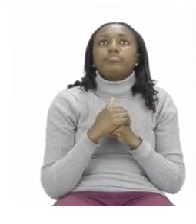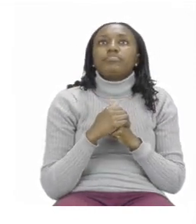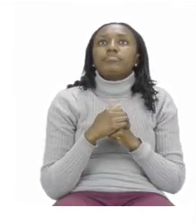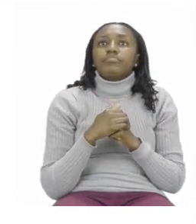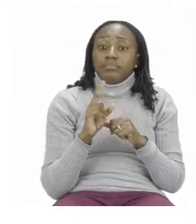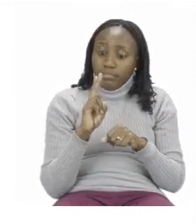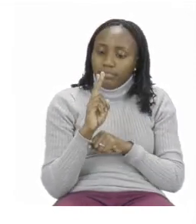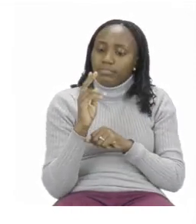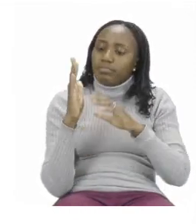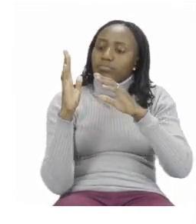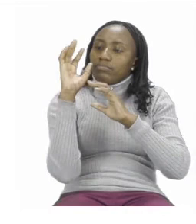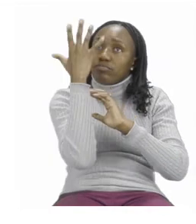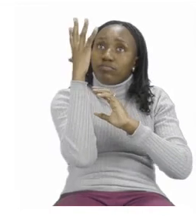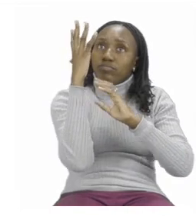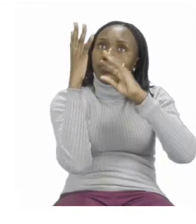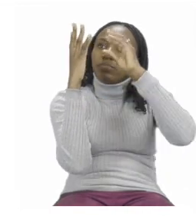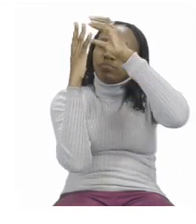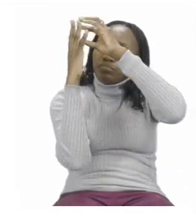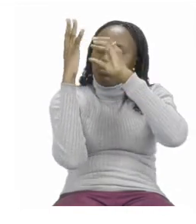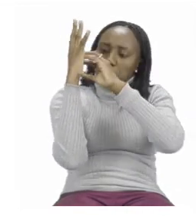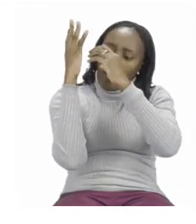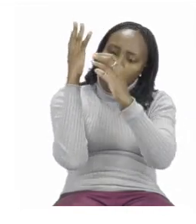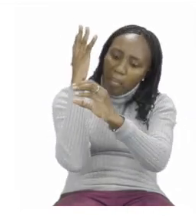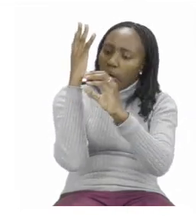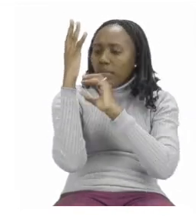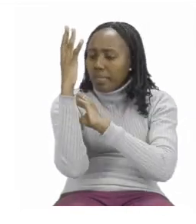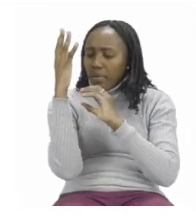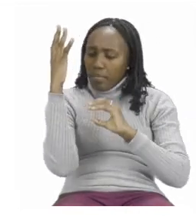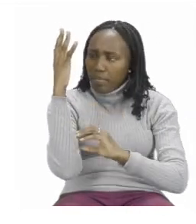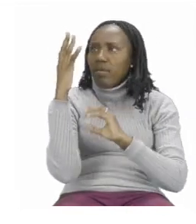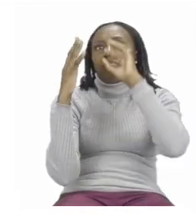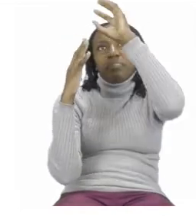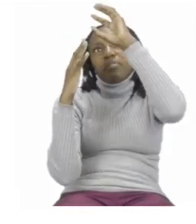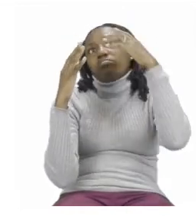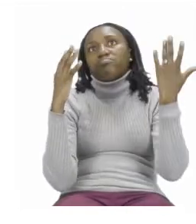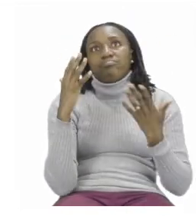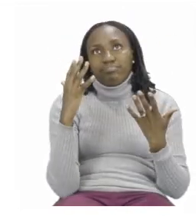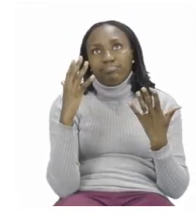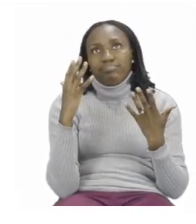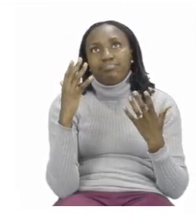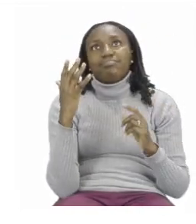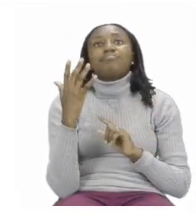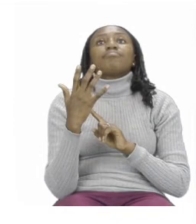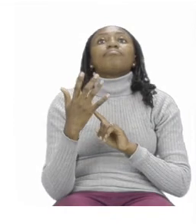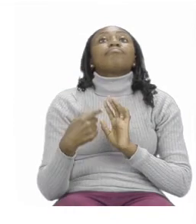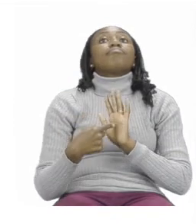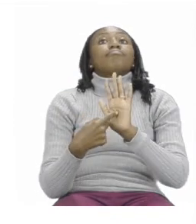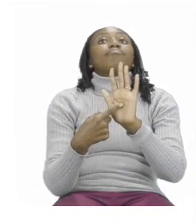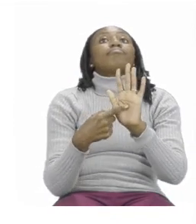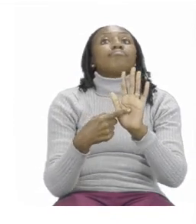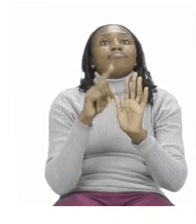second is to place them by pasting them in the right place. I'm going to help you with only one